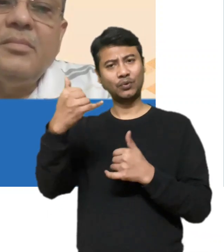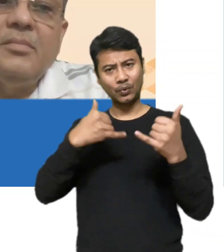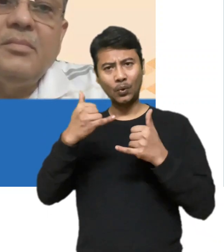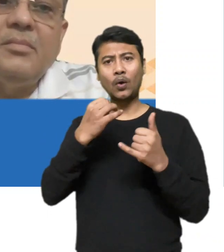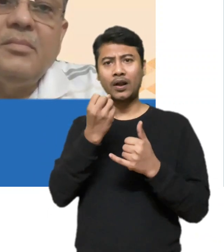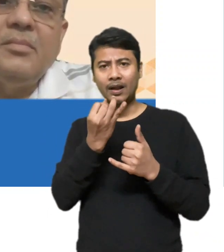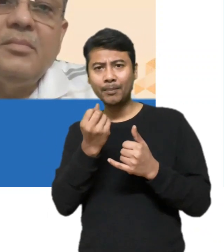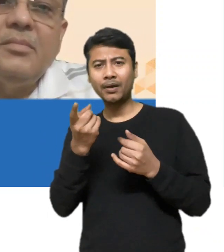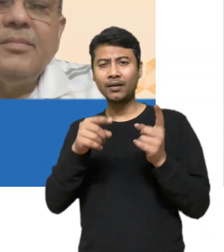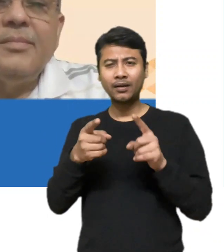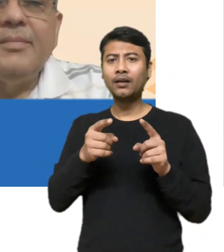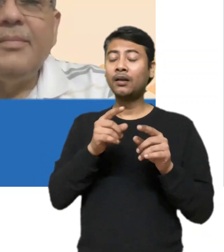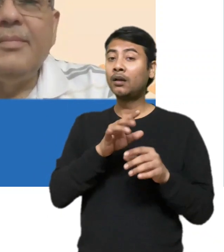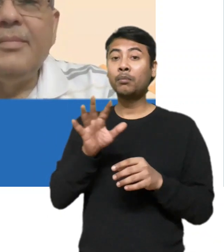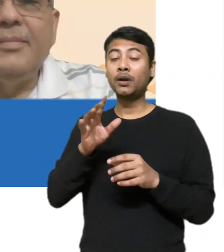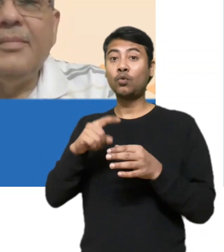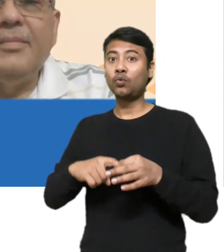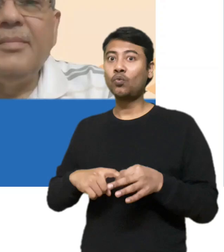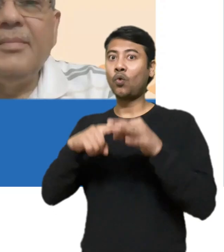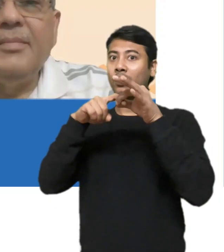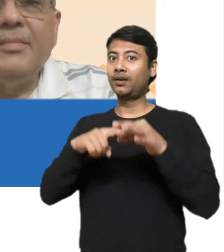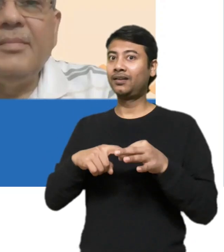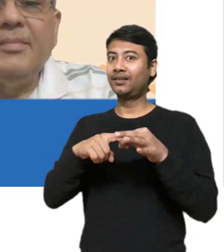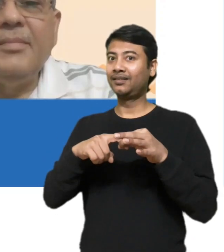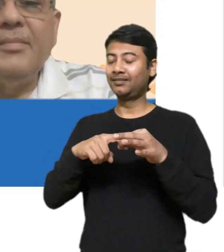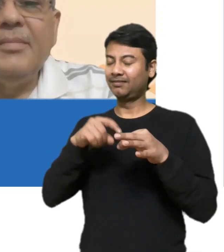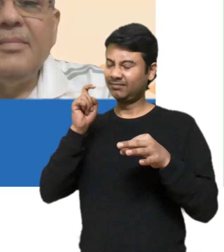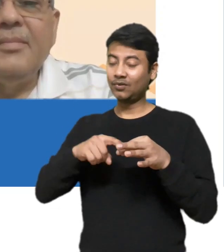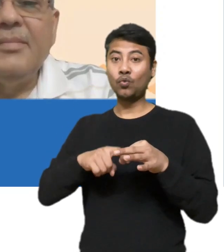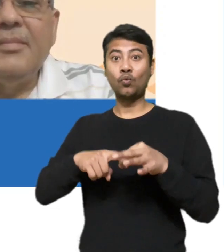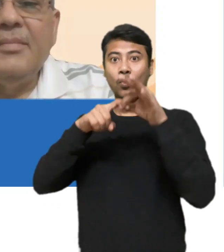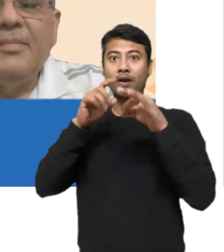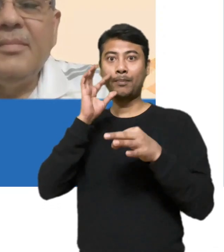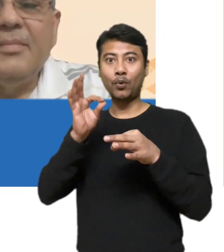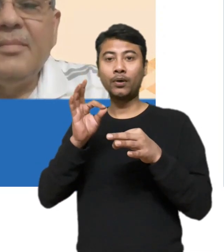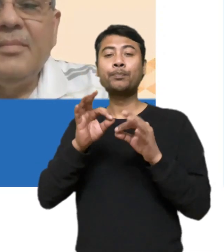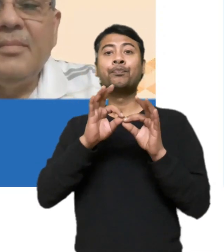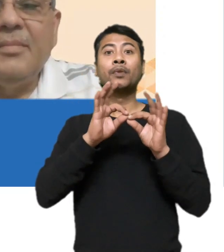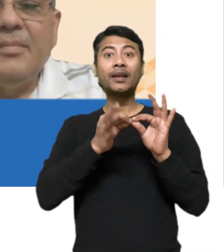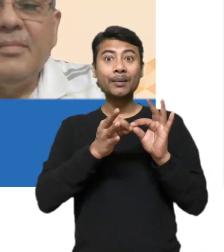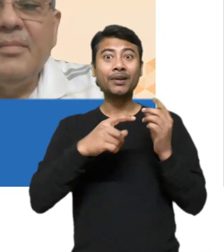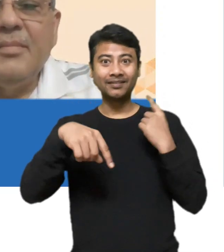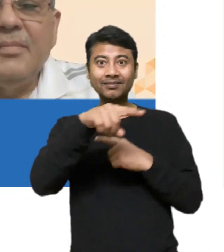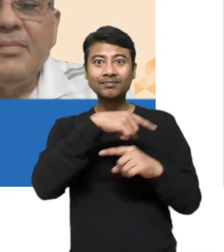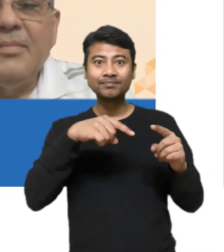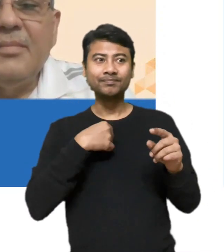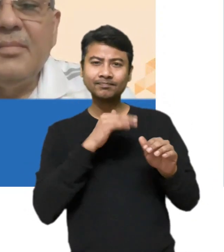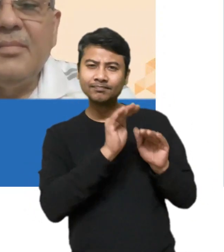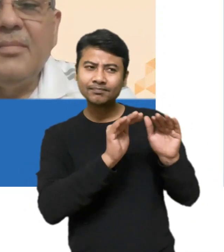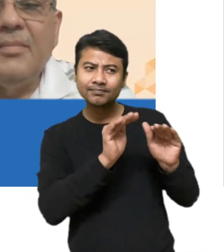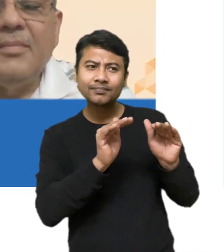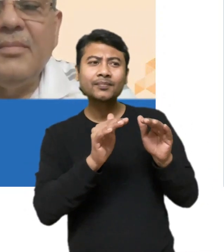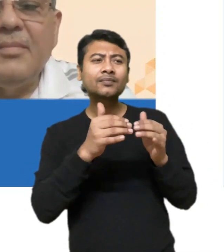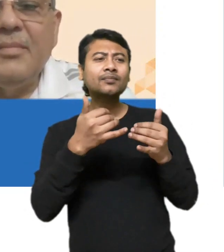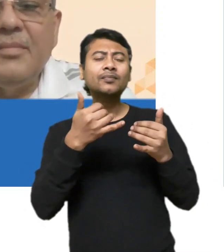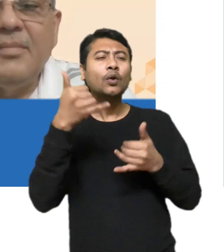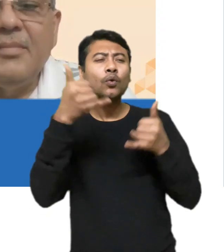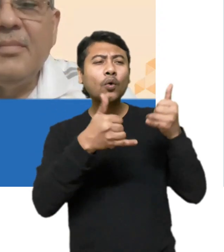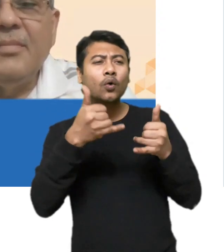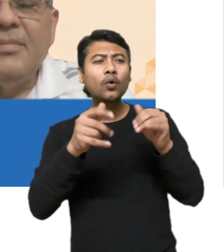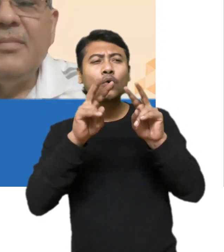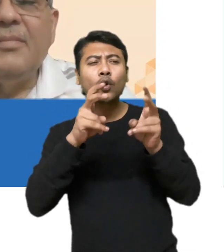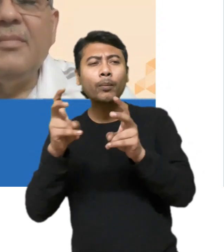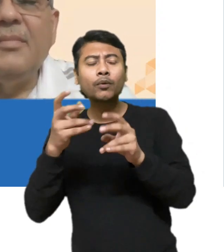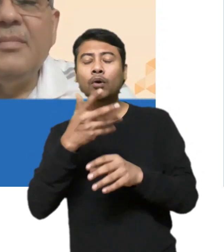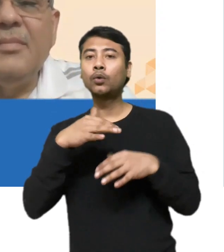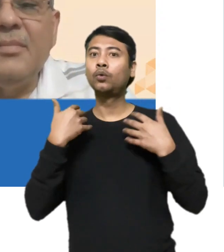When, we talk to the interpreters, what are the calls, etc., etc., and they are really moving calls, because you can imagine